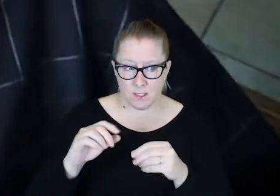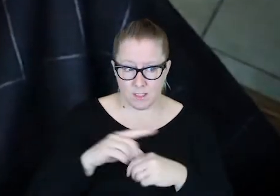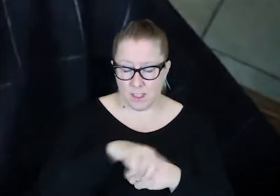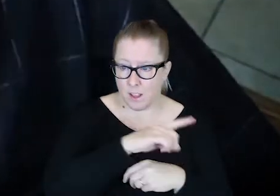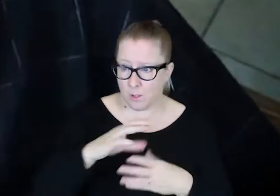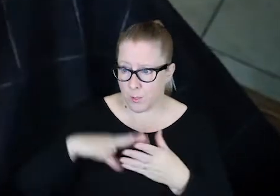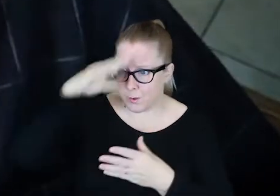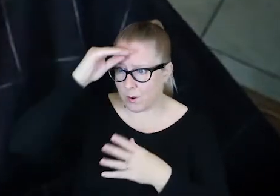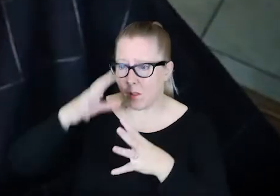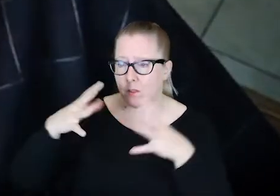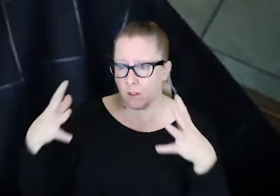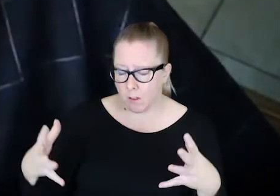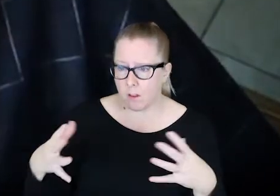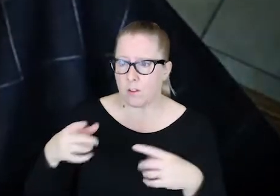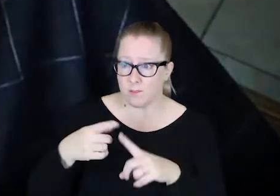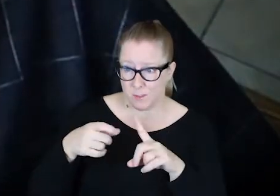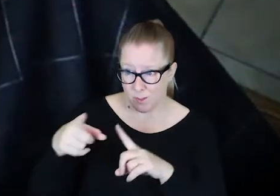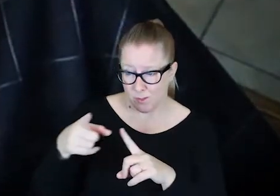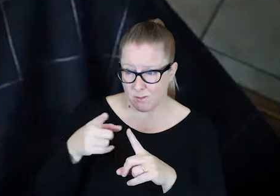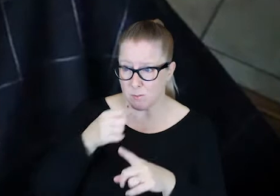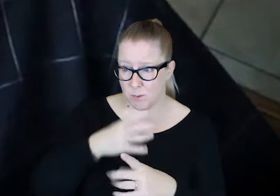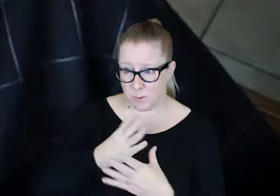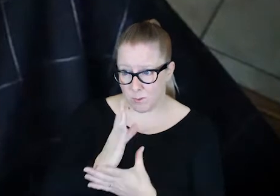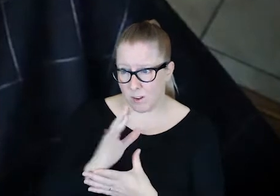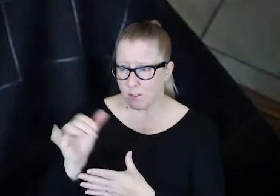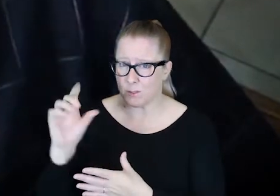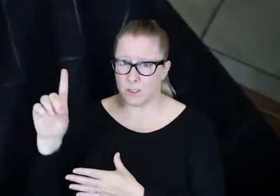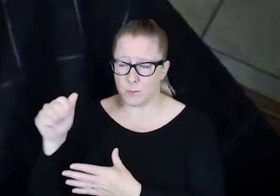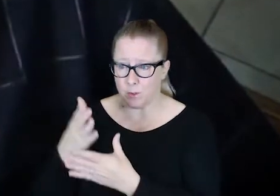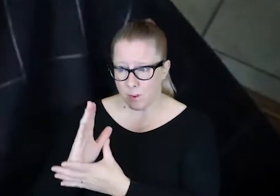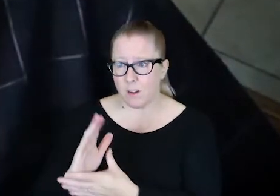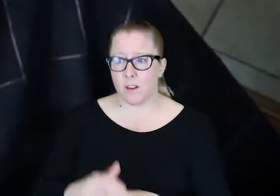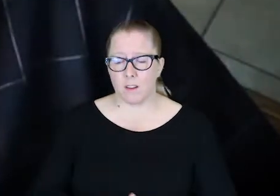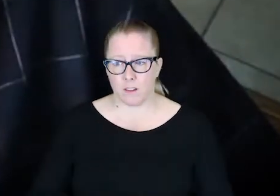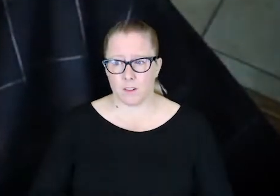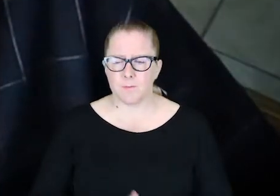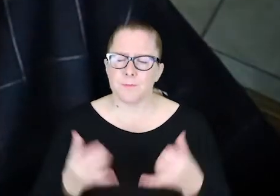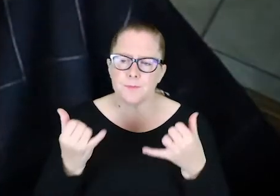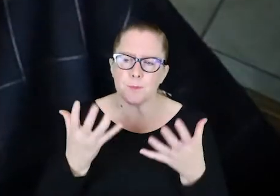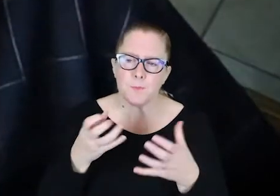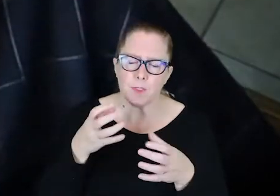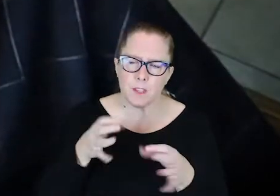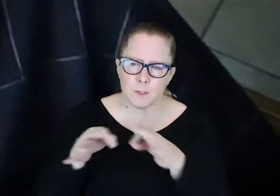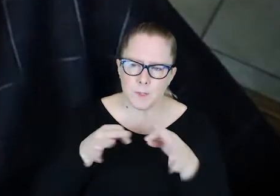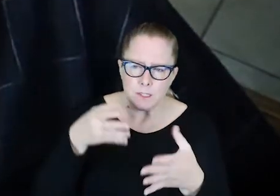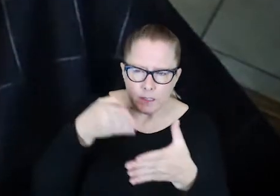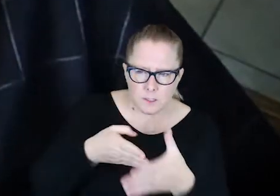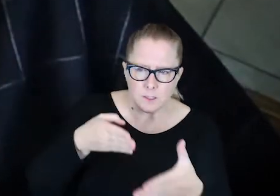both on the gender issues and also on disability and access issues. But today we're going to talk about